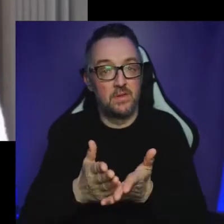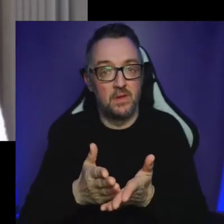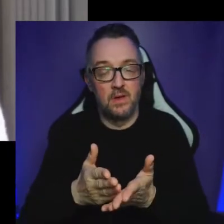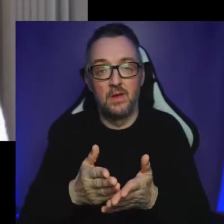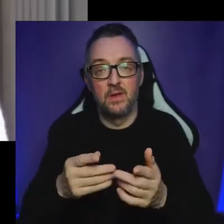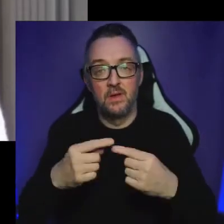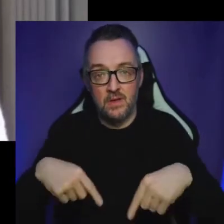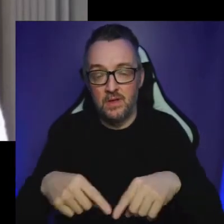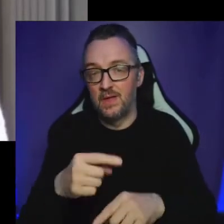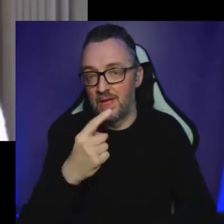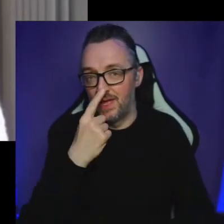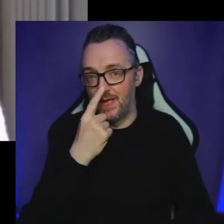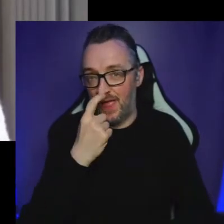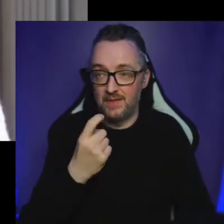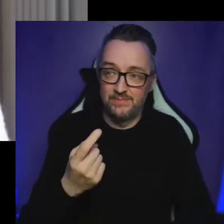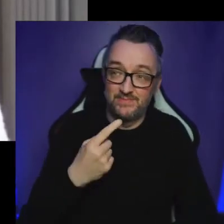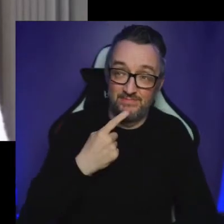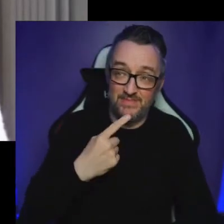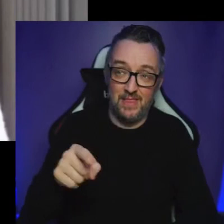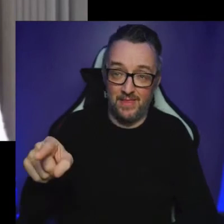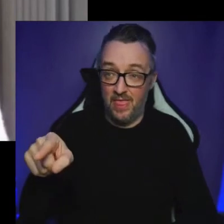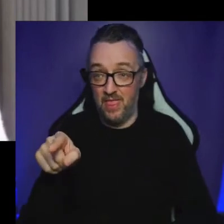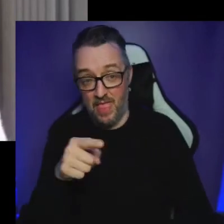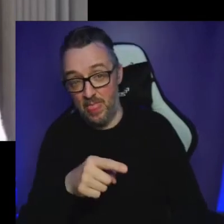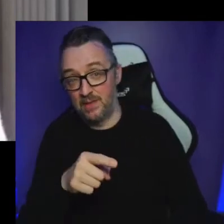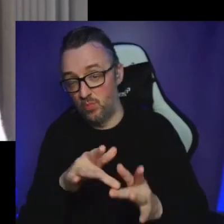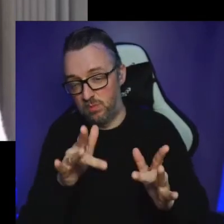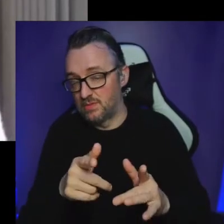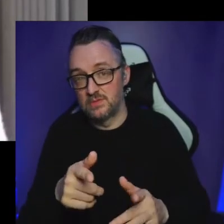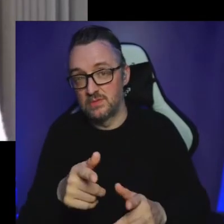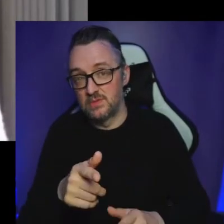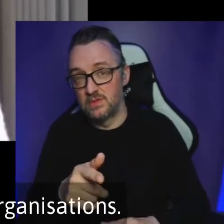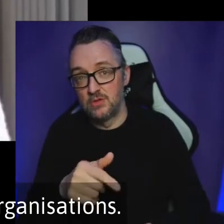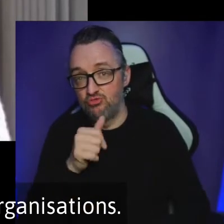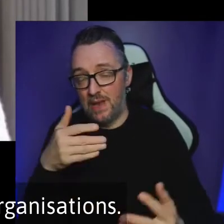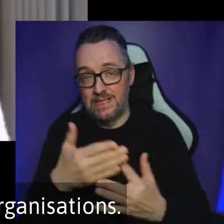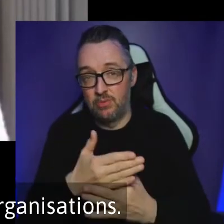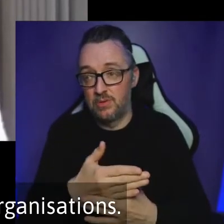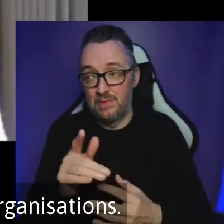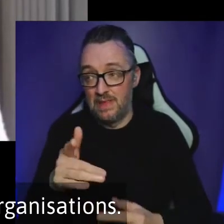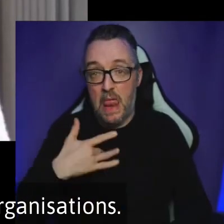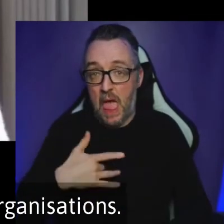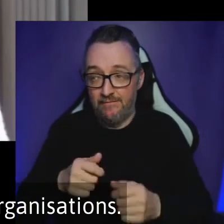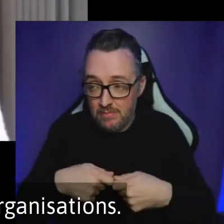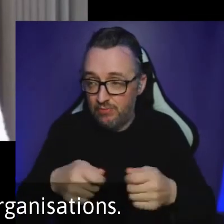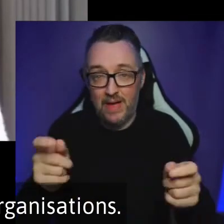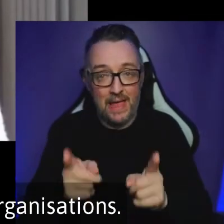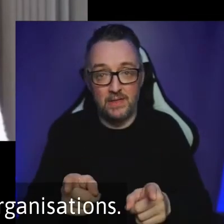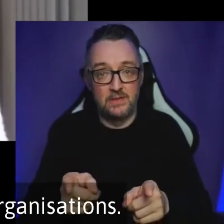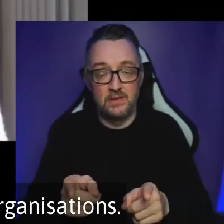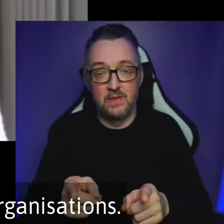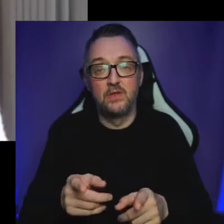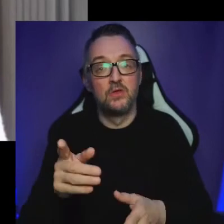are able to kind of go to somebody like, that's inaccessible, can't go live, we can't do that. And that includes working with kind of